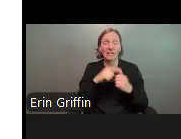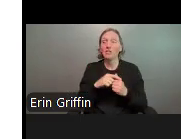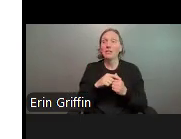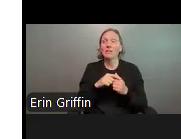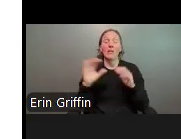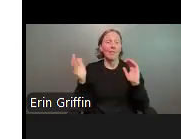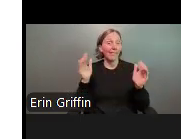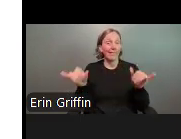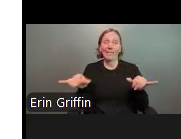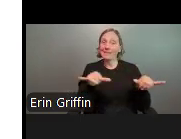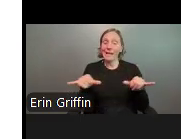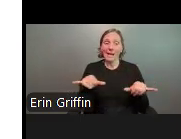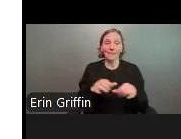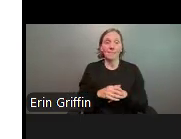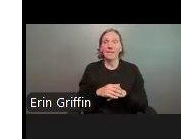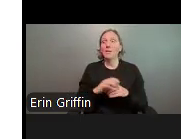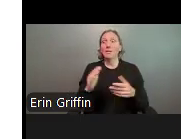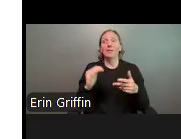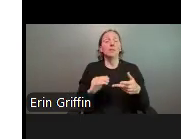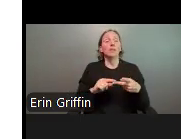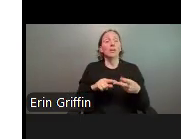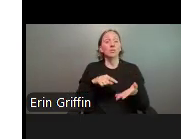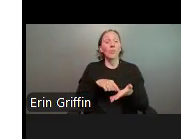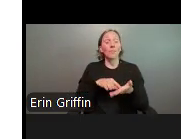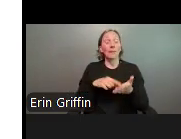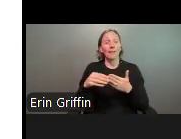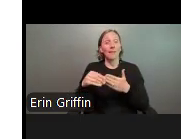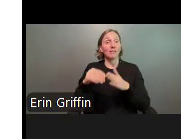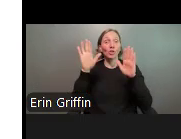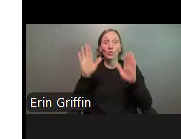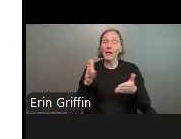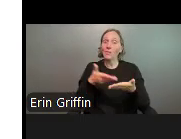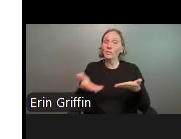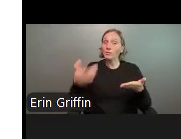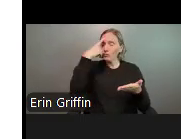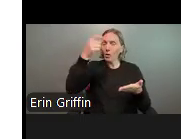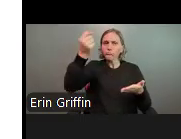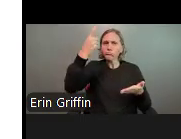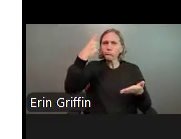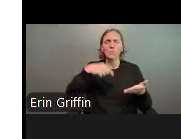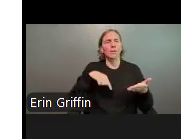and calling out also the billing guides are really helpful resources in understanding the nuances